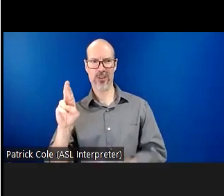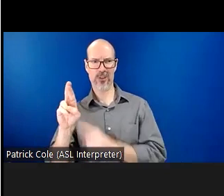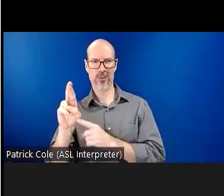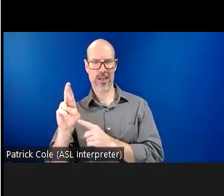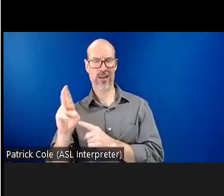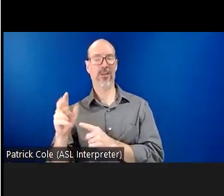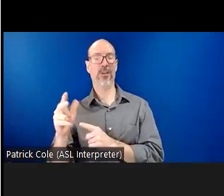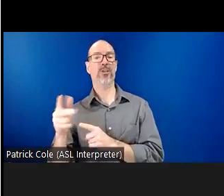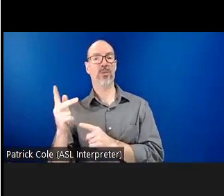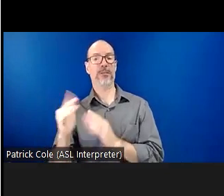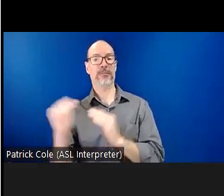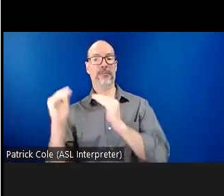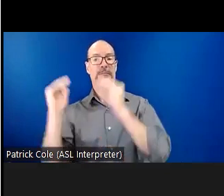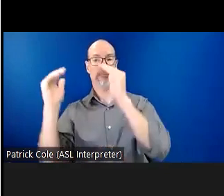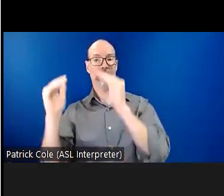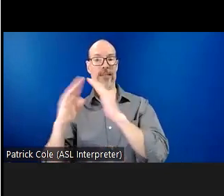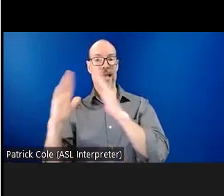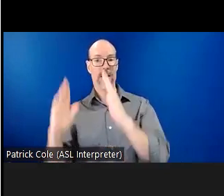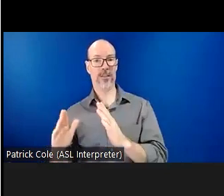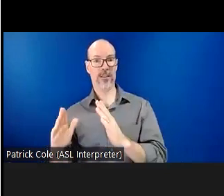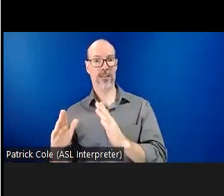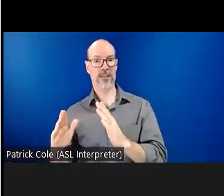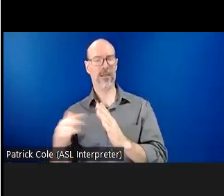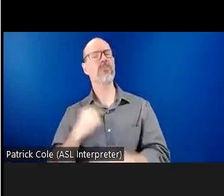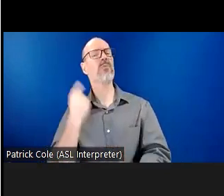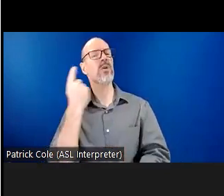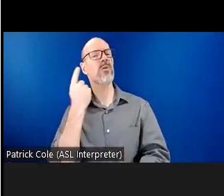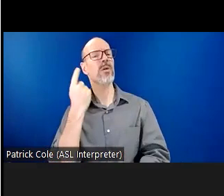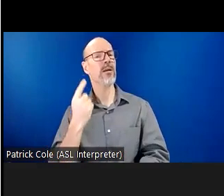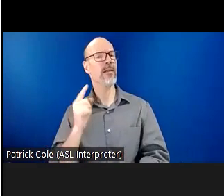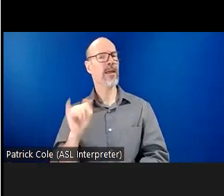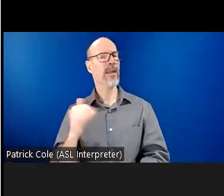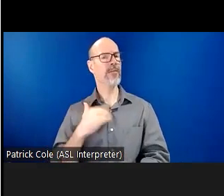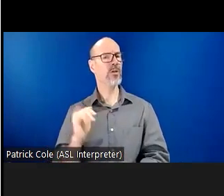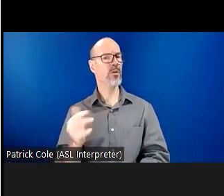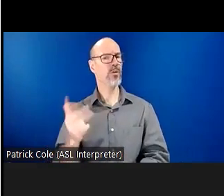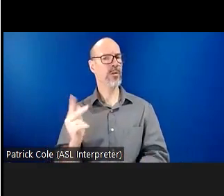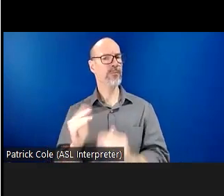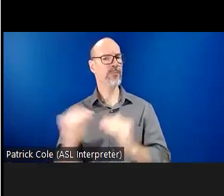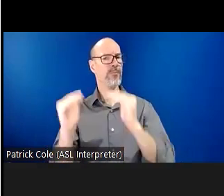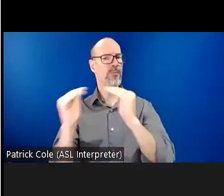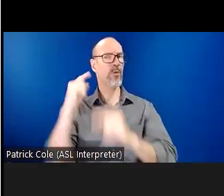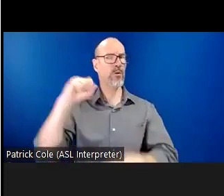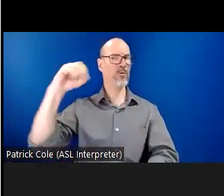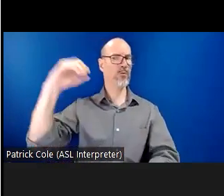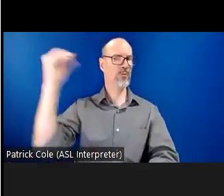solar, does that include a triple decker with a flat tar roof? I'm not up to date on the technology.